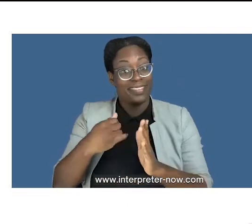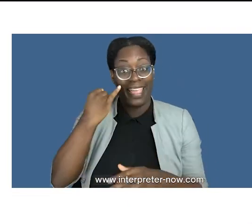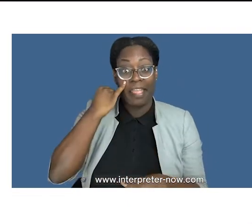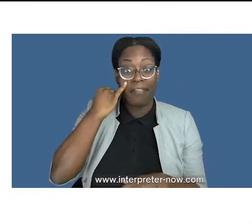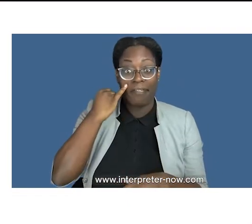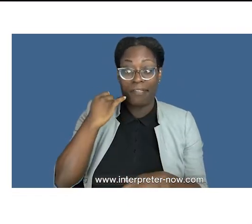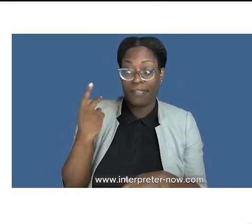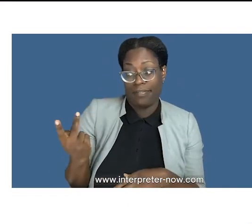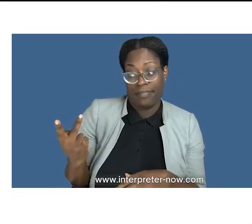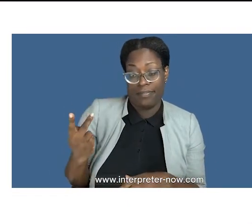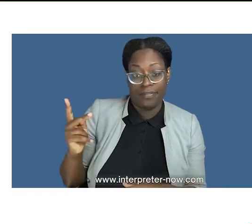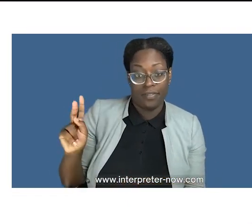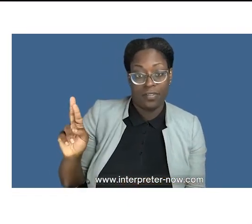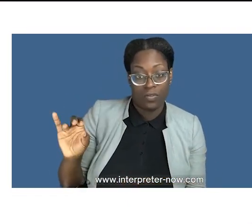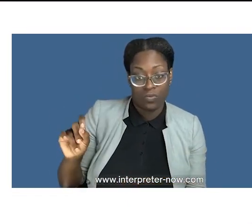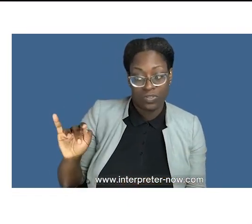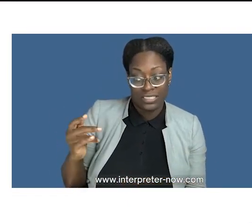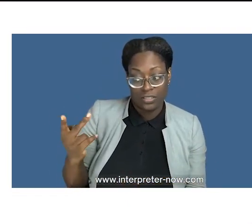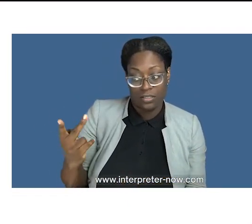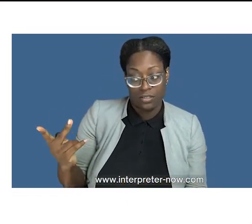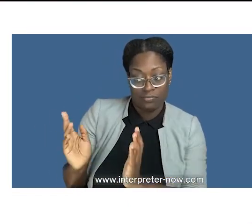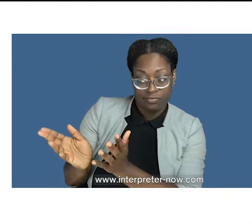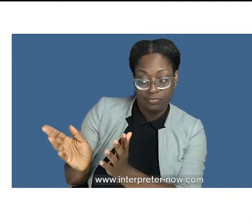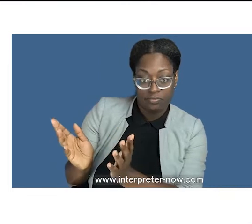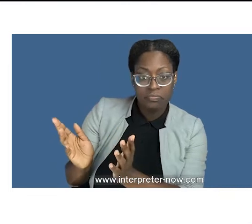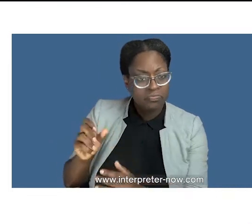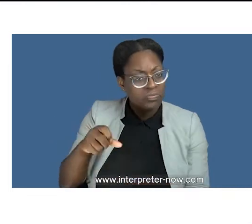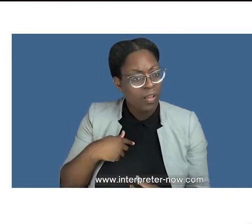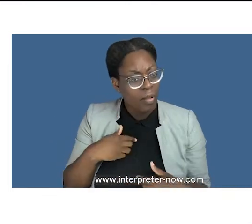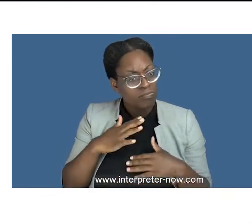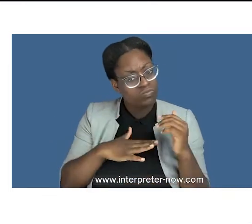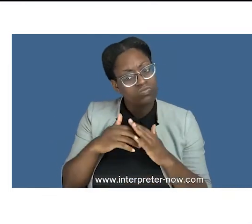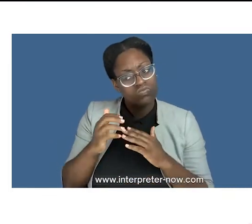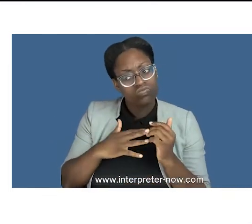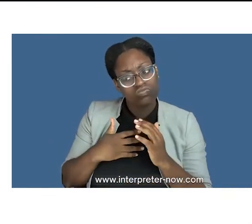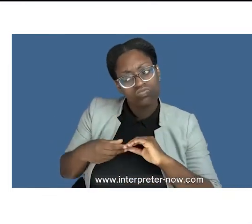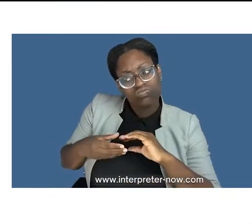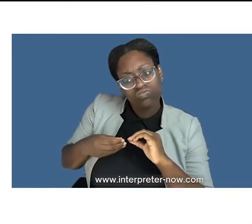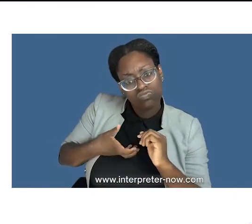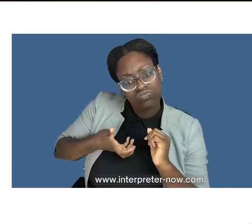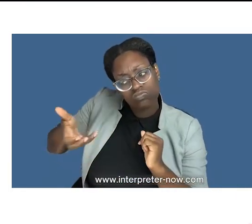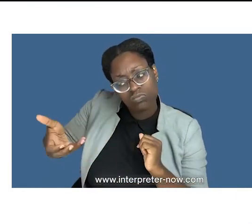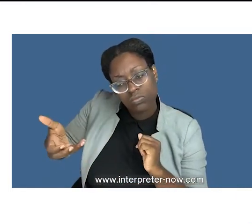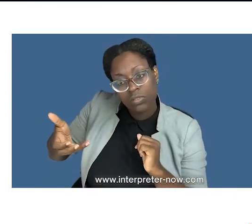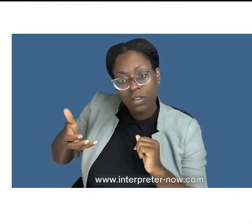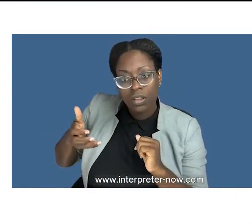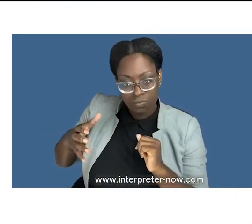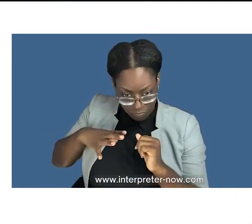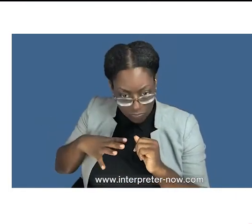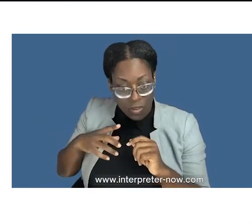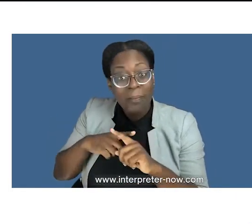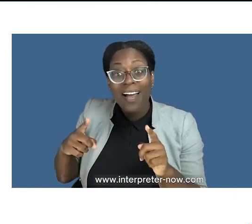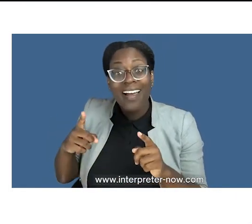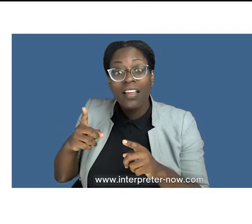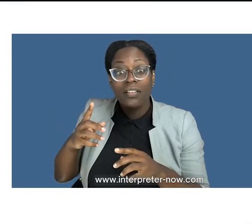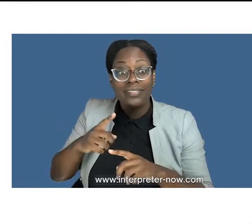Christy, which I'm super open, I would be willing to be like, oh, I said something wrong, but like I know Christy knows me. But in a big group, I'm like, oh, I don't want to